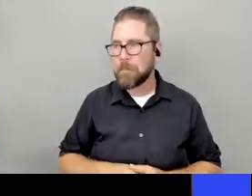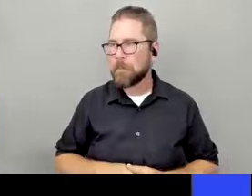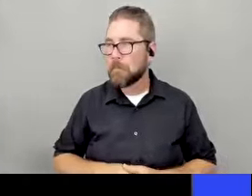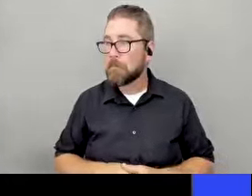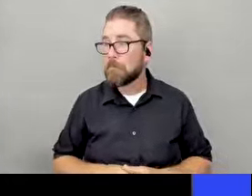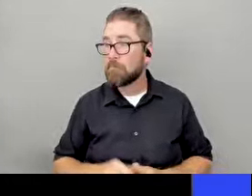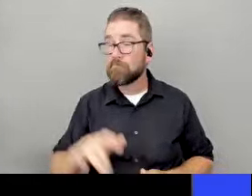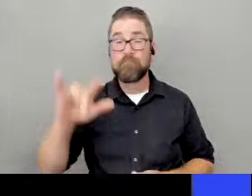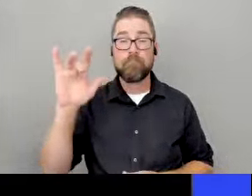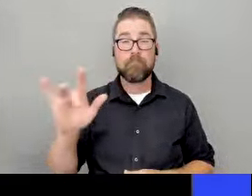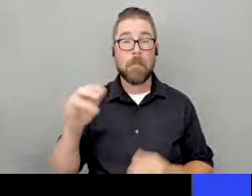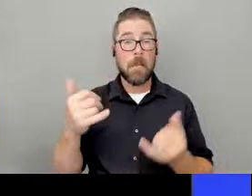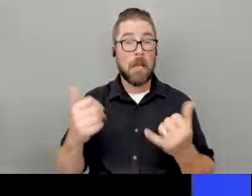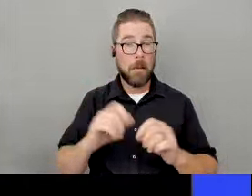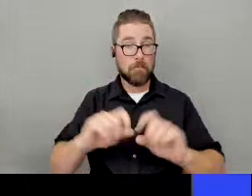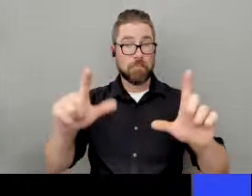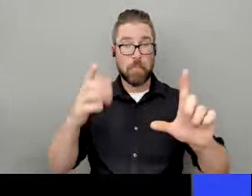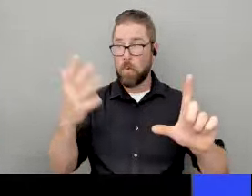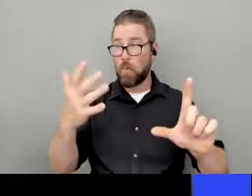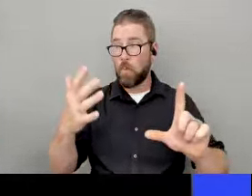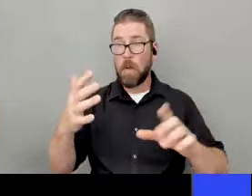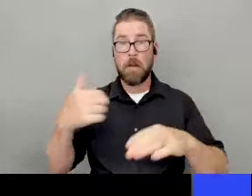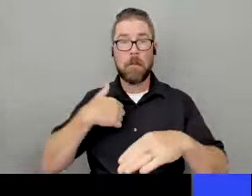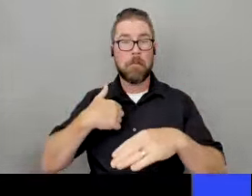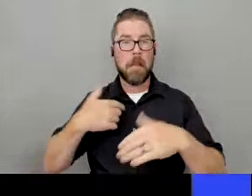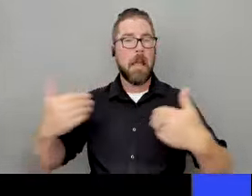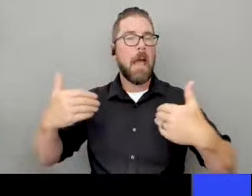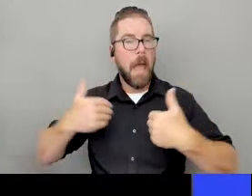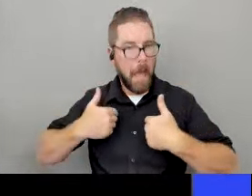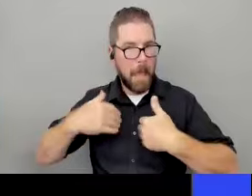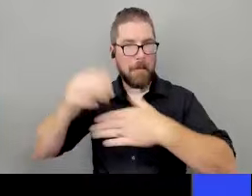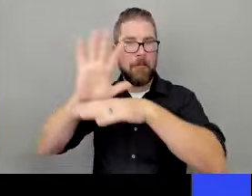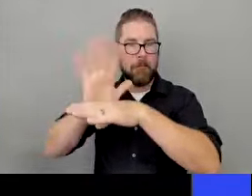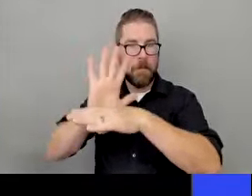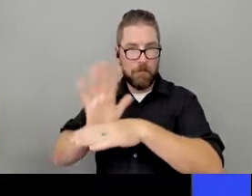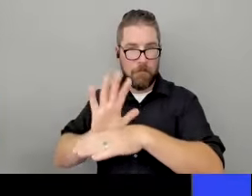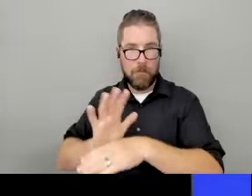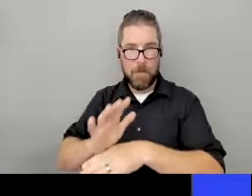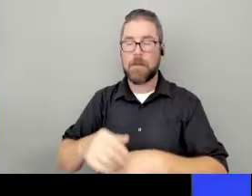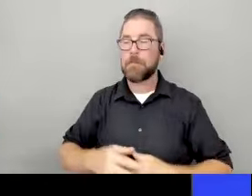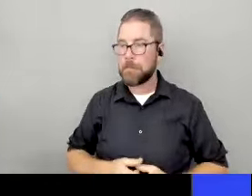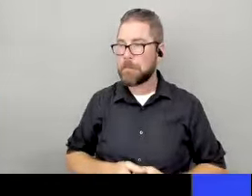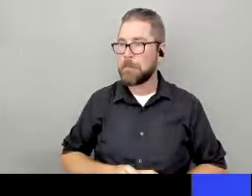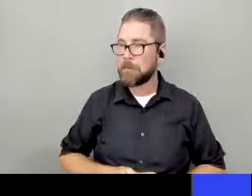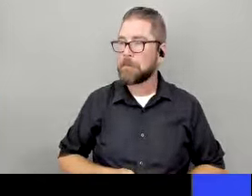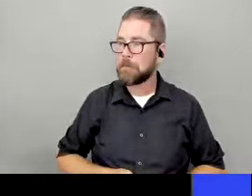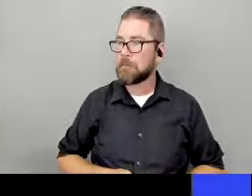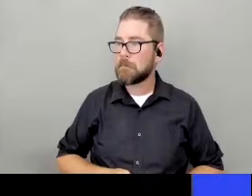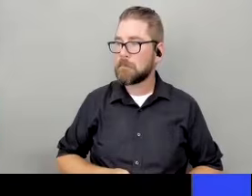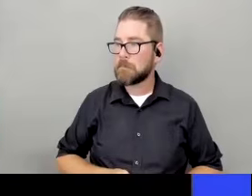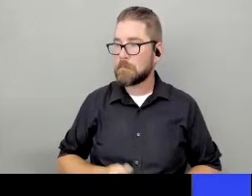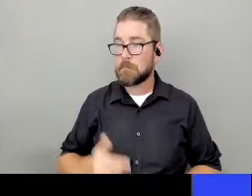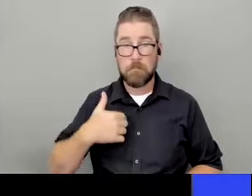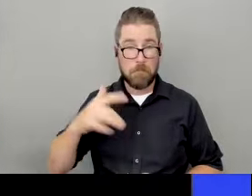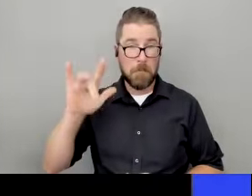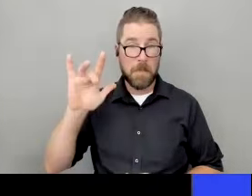up is all the videos that I have available. So it gives you your classes. So I went to my class for this fall. That